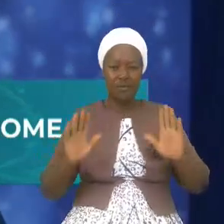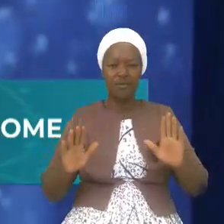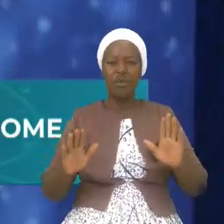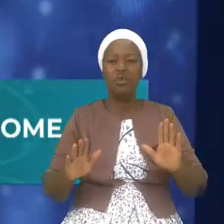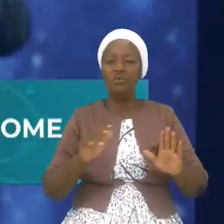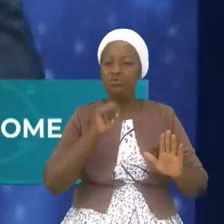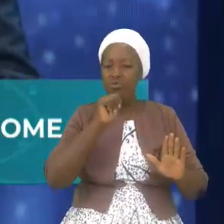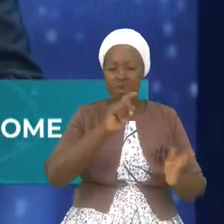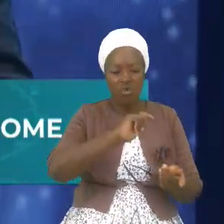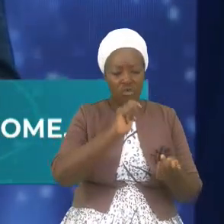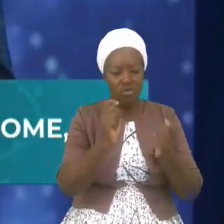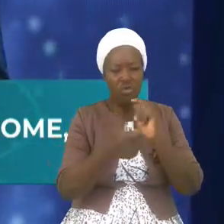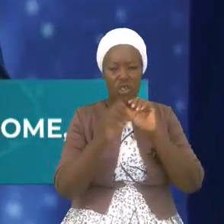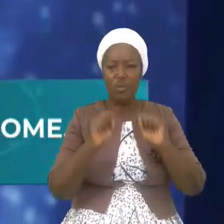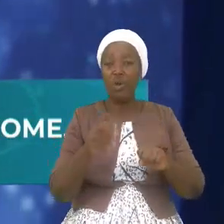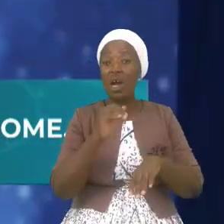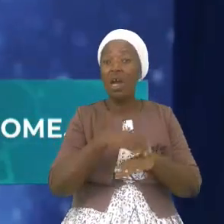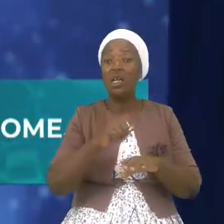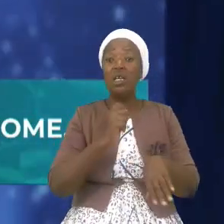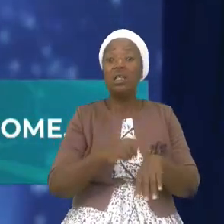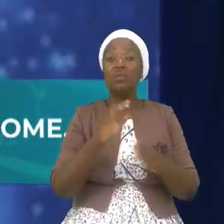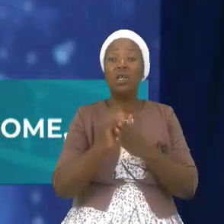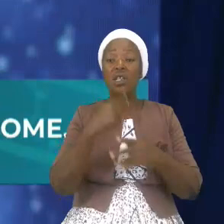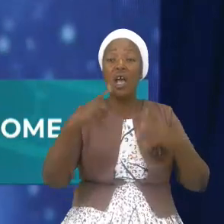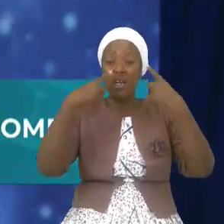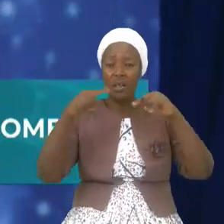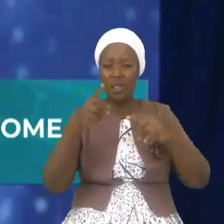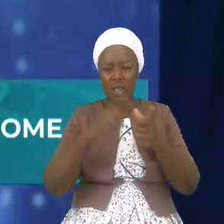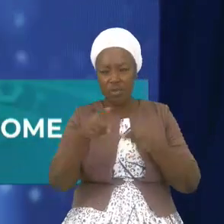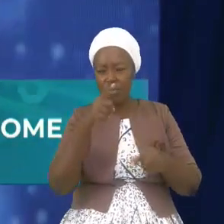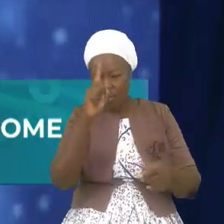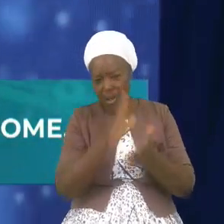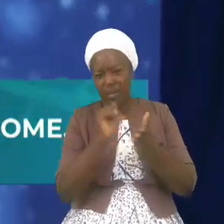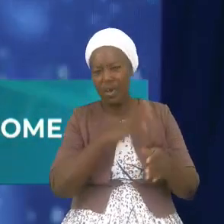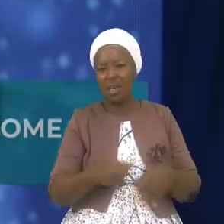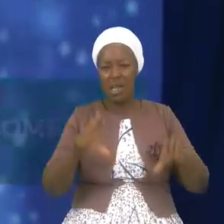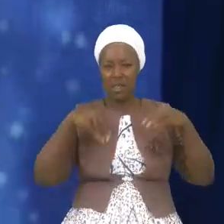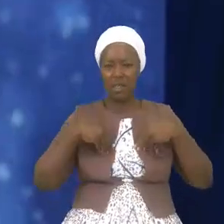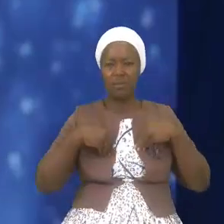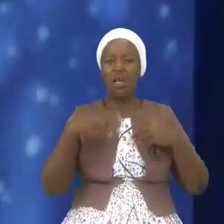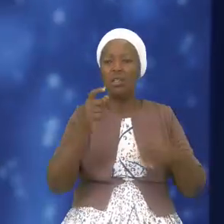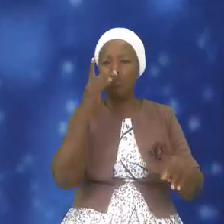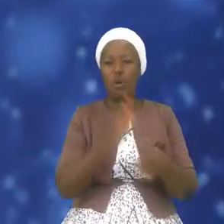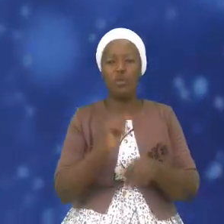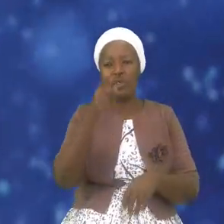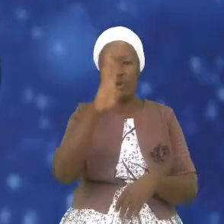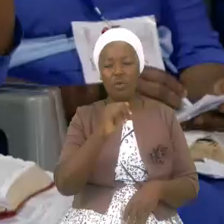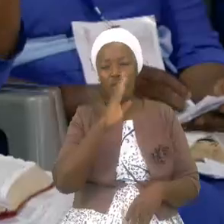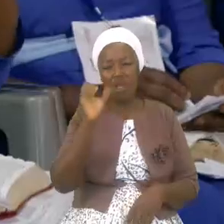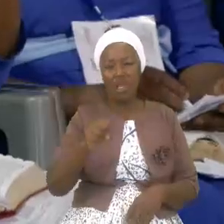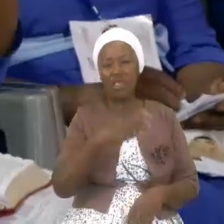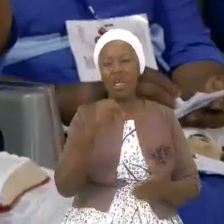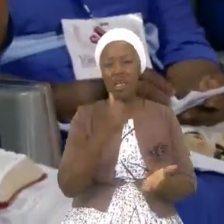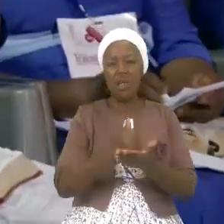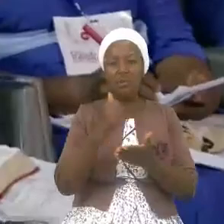and you believe and accept, the promise of God will be yes and amen in your life tonight, in